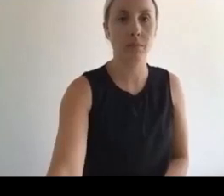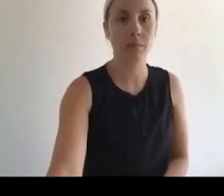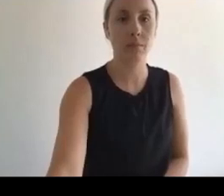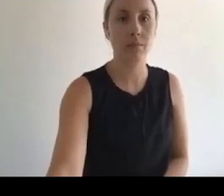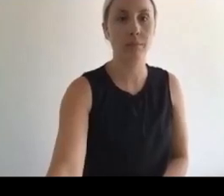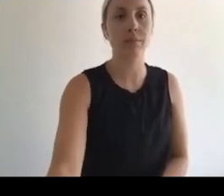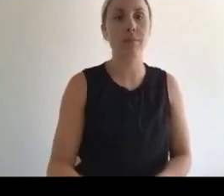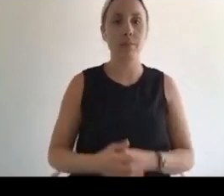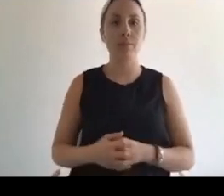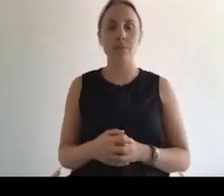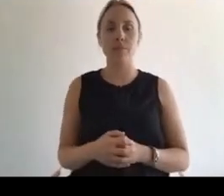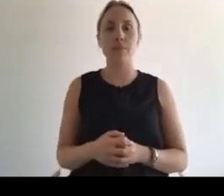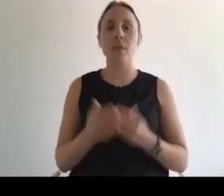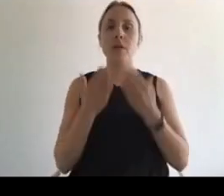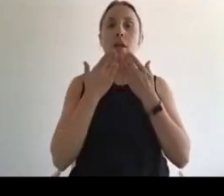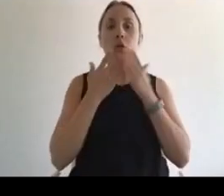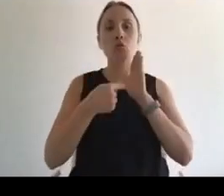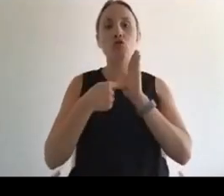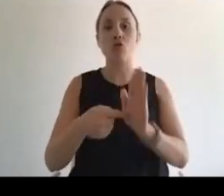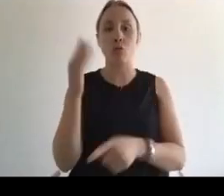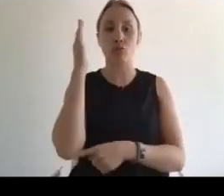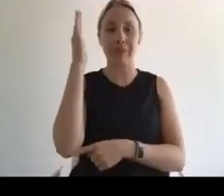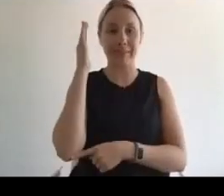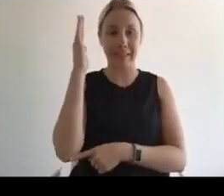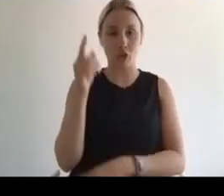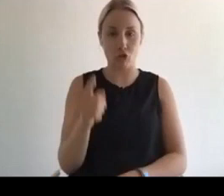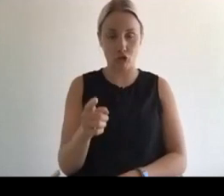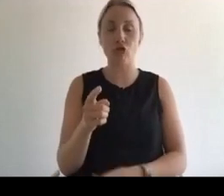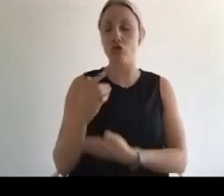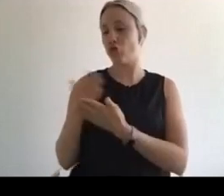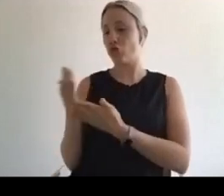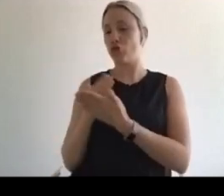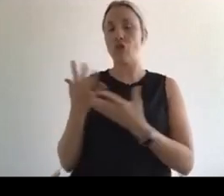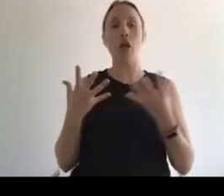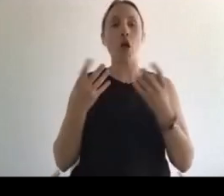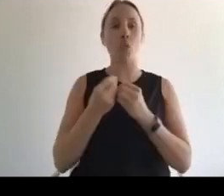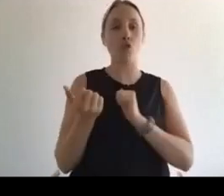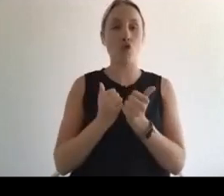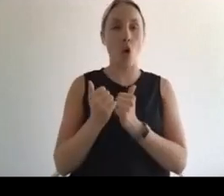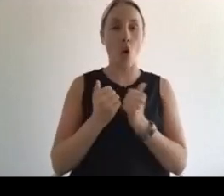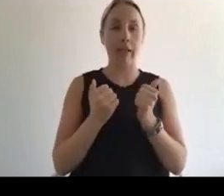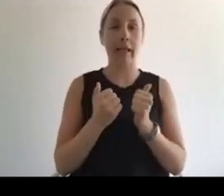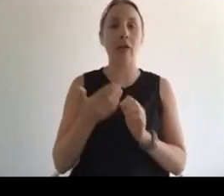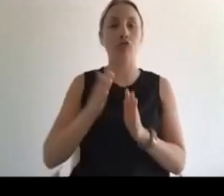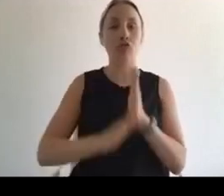I'm going to be sharing this presentation with my colleague Rachael McIlroy from the Royal College of